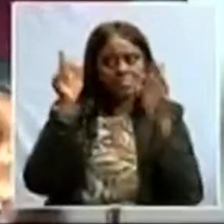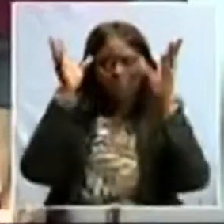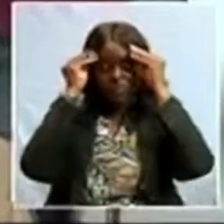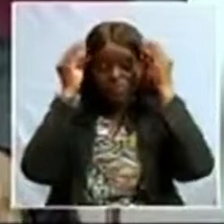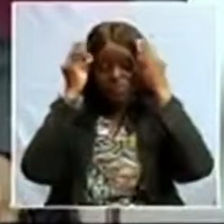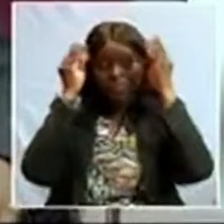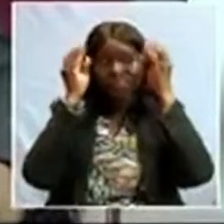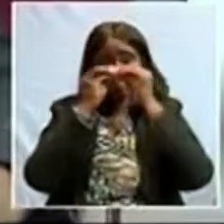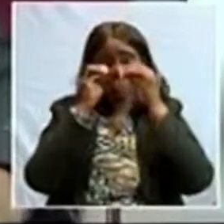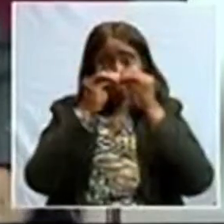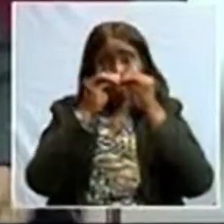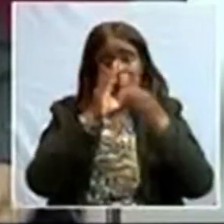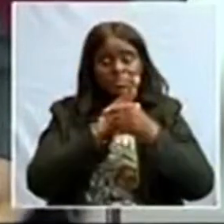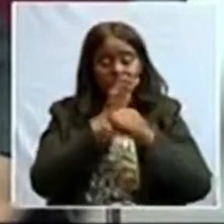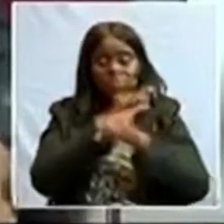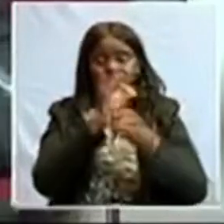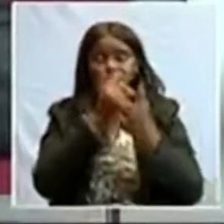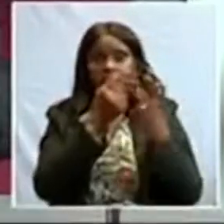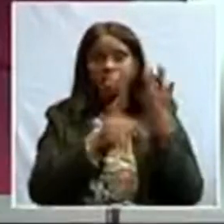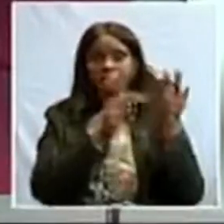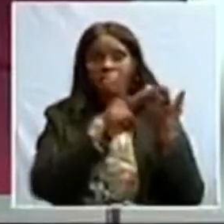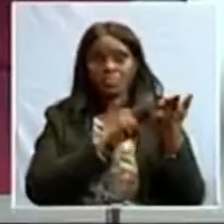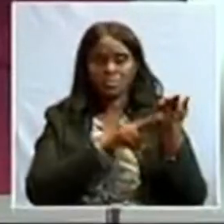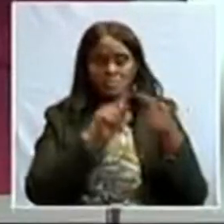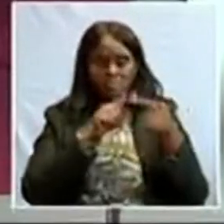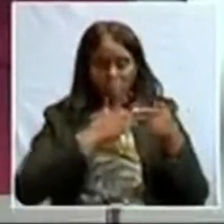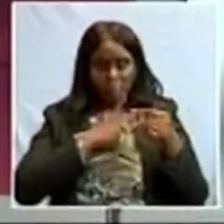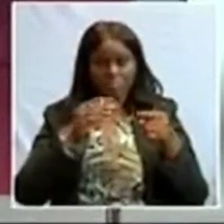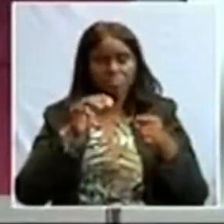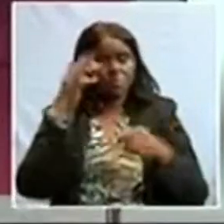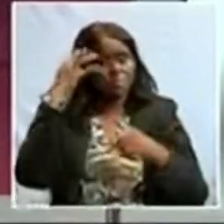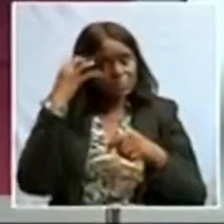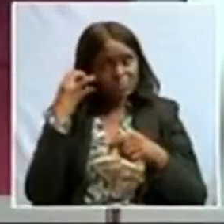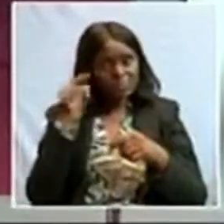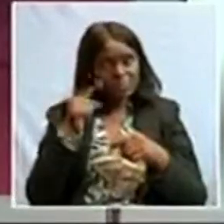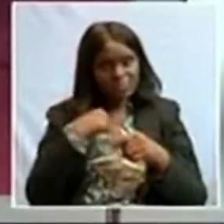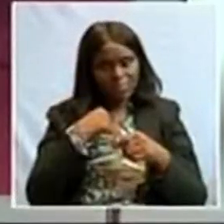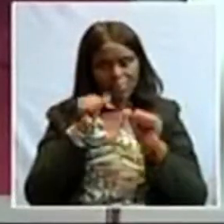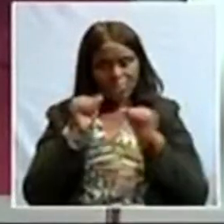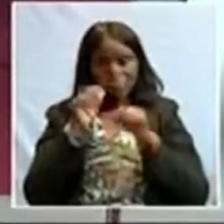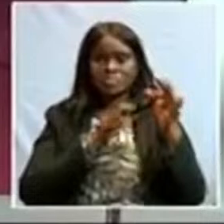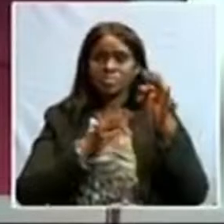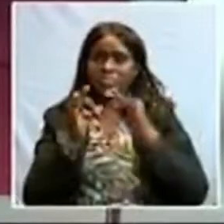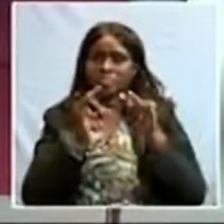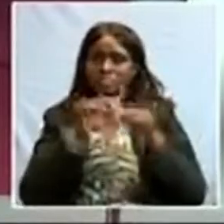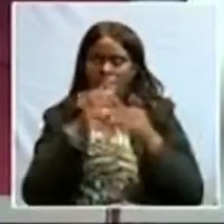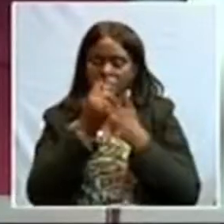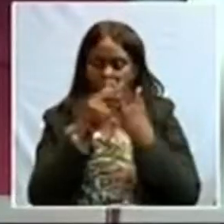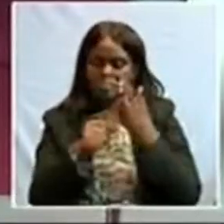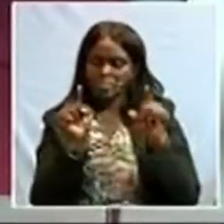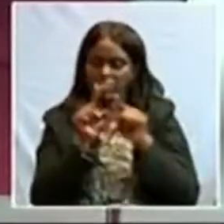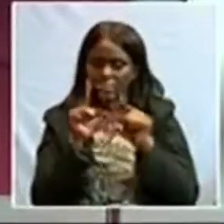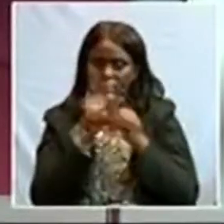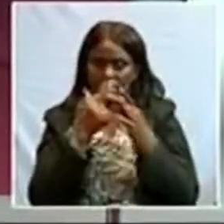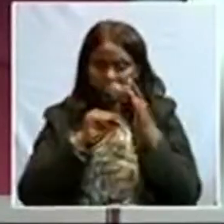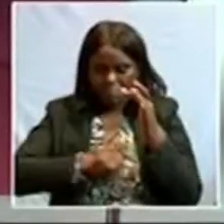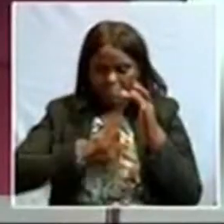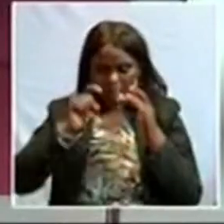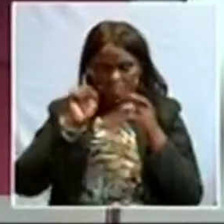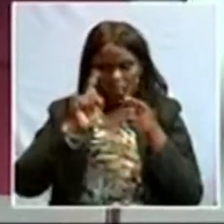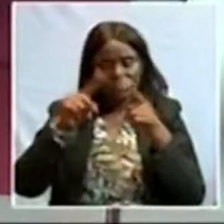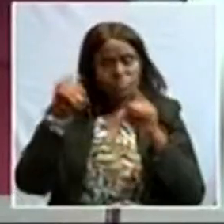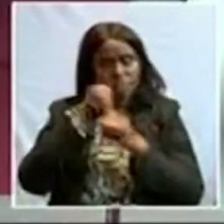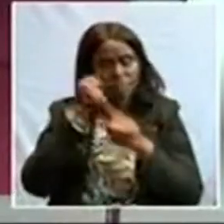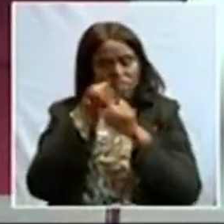since the DVO reports to my office, so far I can state that the devolution is what we need to champion